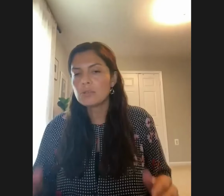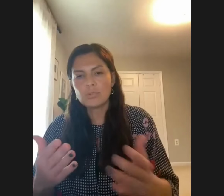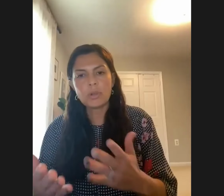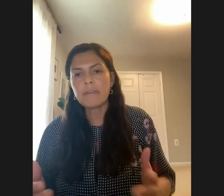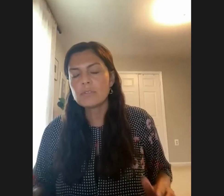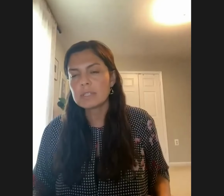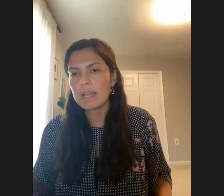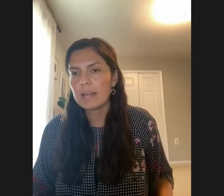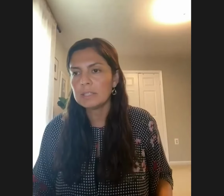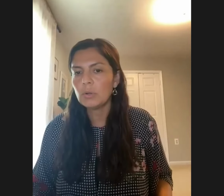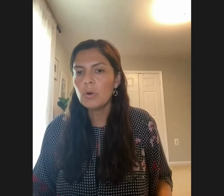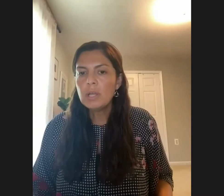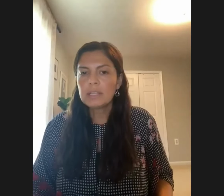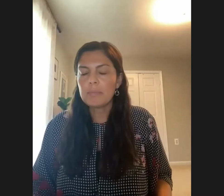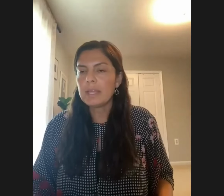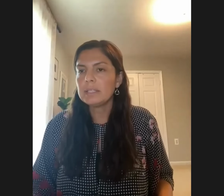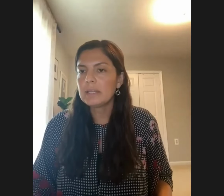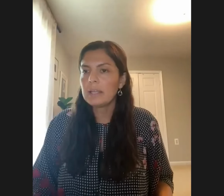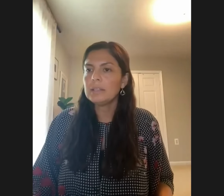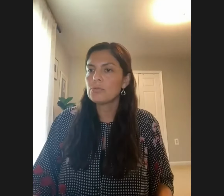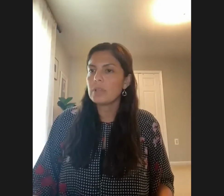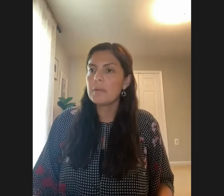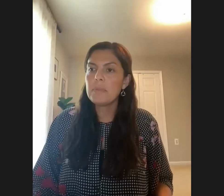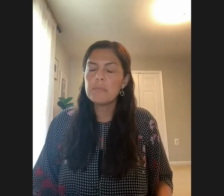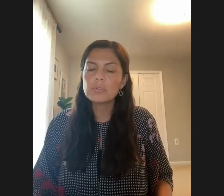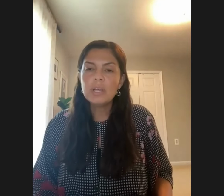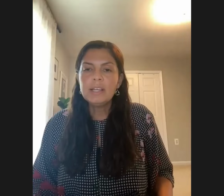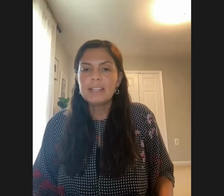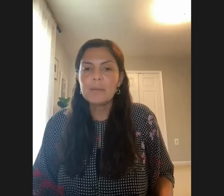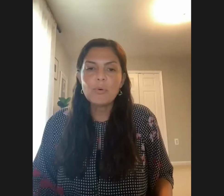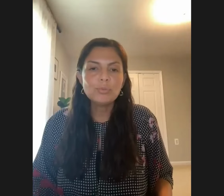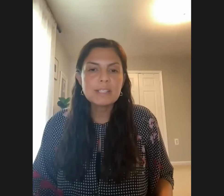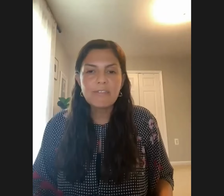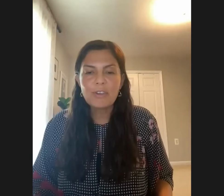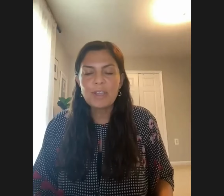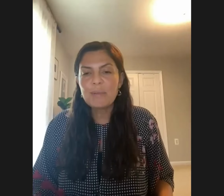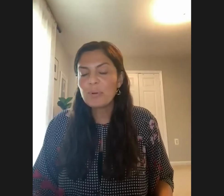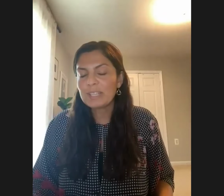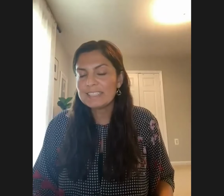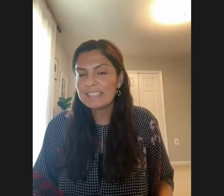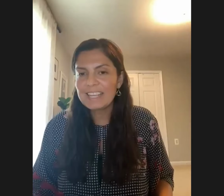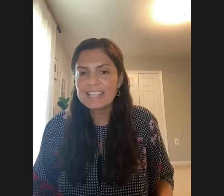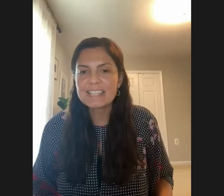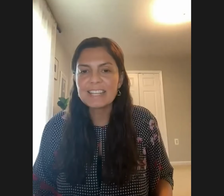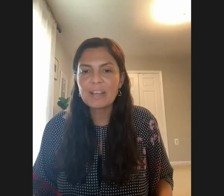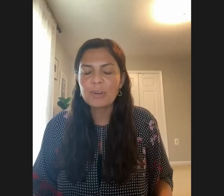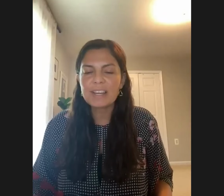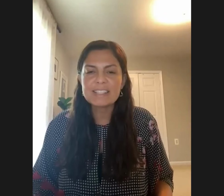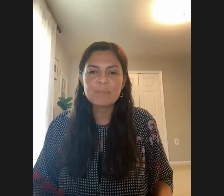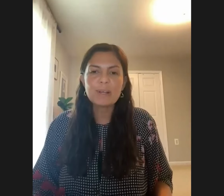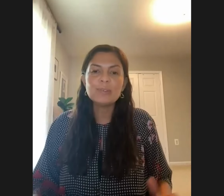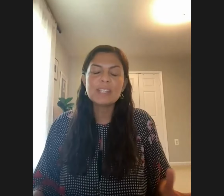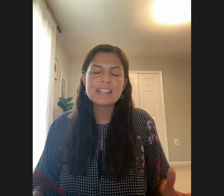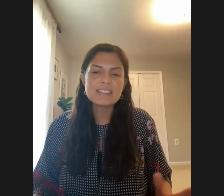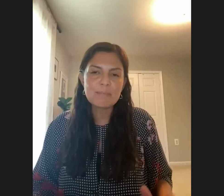to follow this exchange through the chat and to set up a discussion among yourselves. We have an